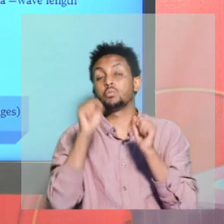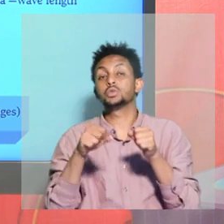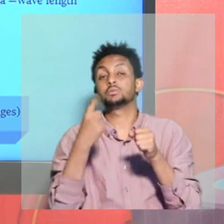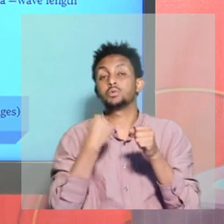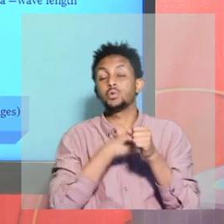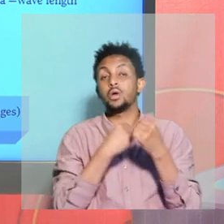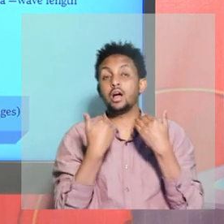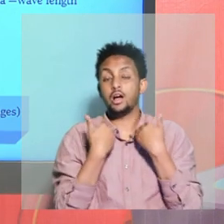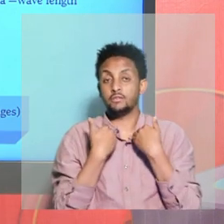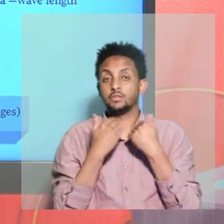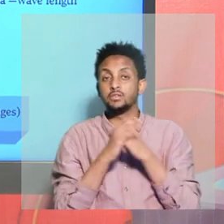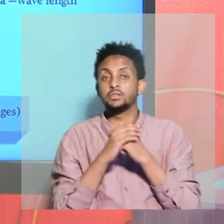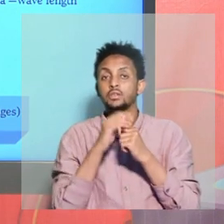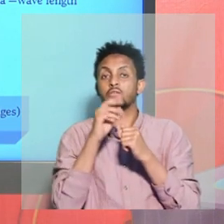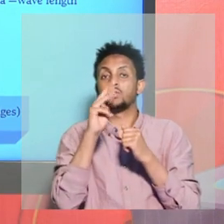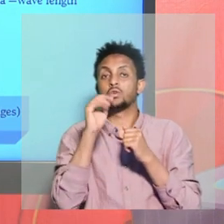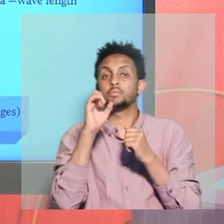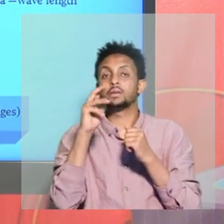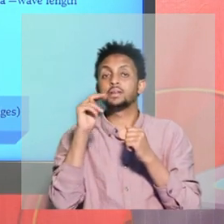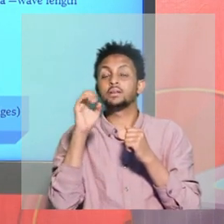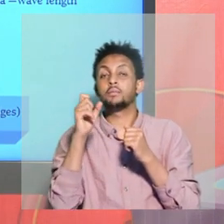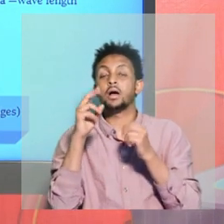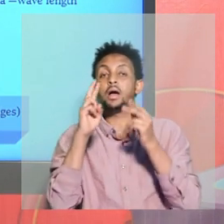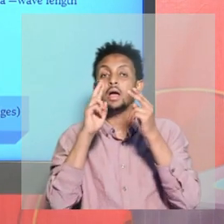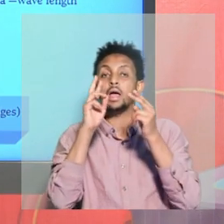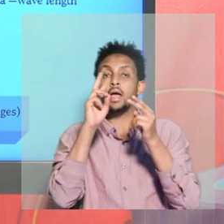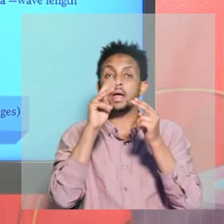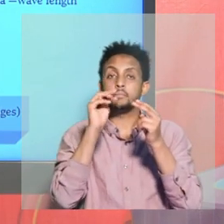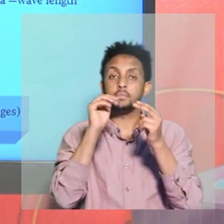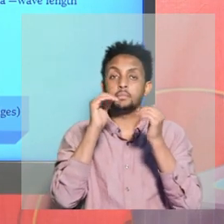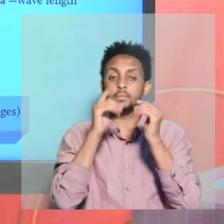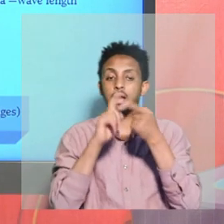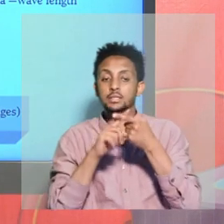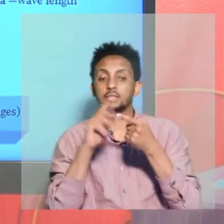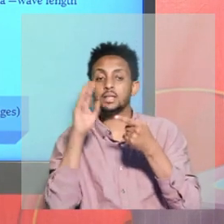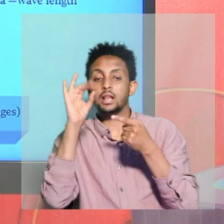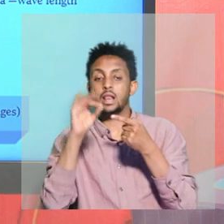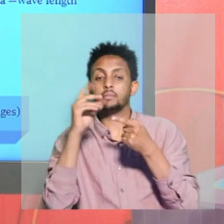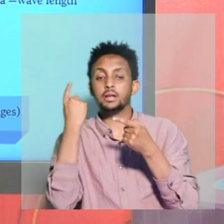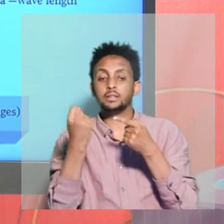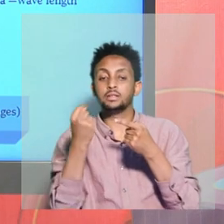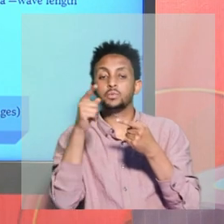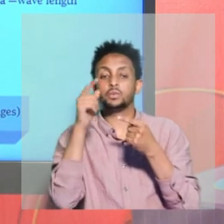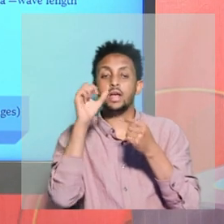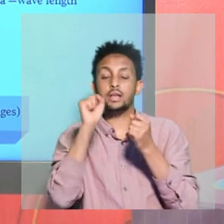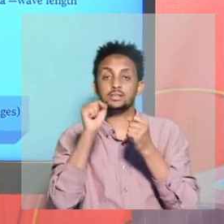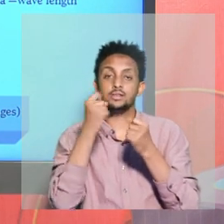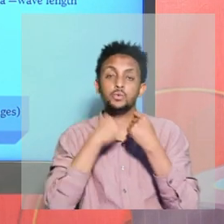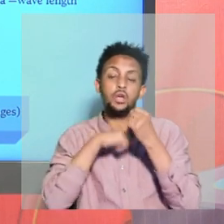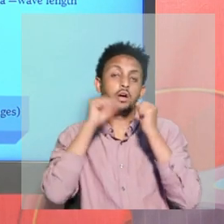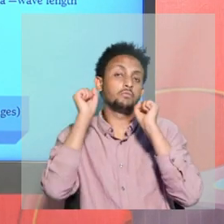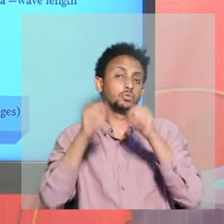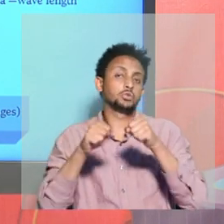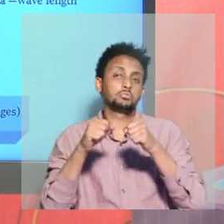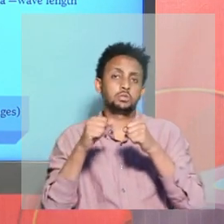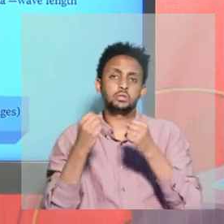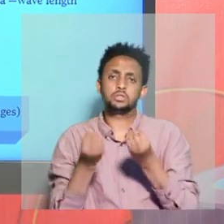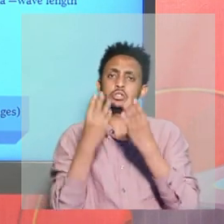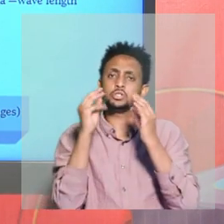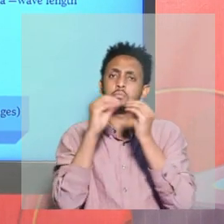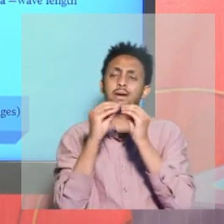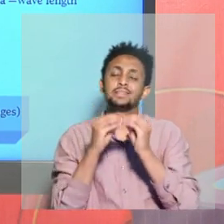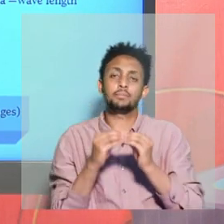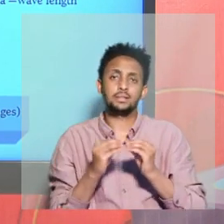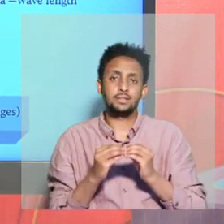have for minima m plus 1 over 2 lambda d over s. It's possible to have such a